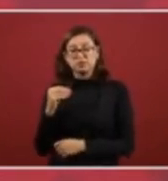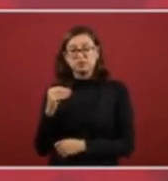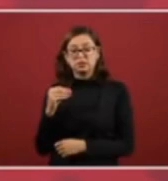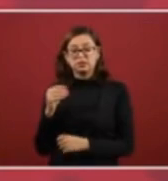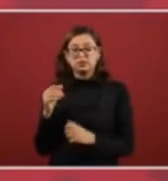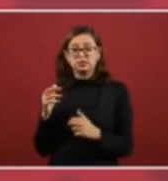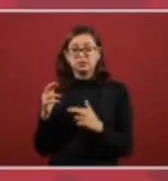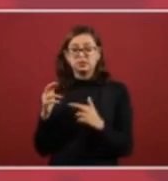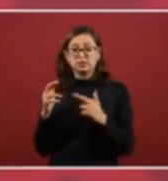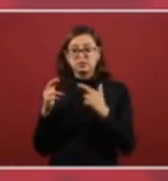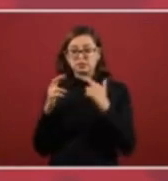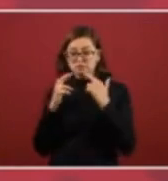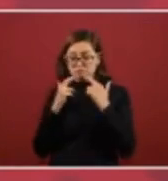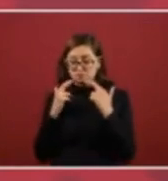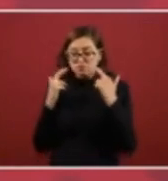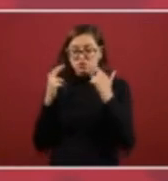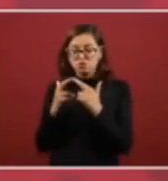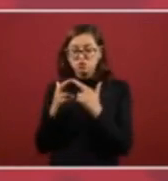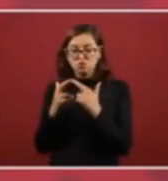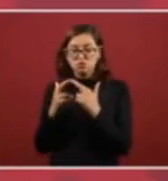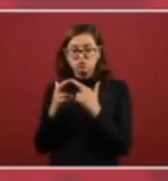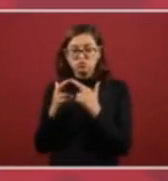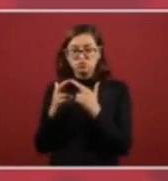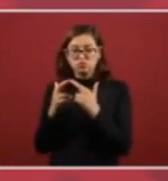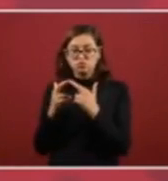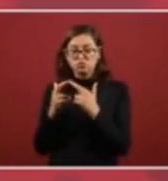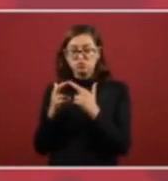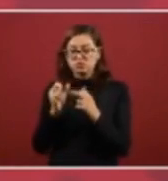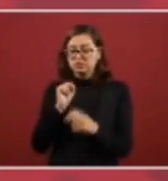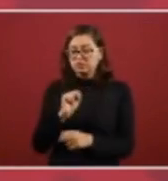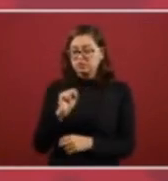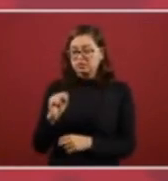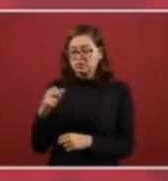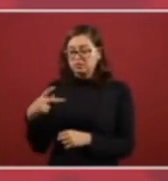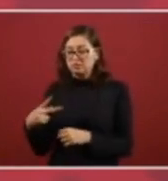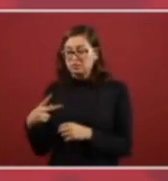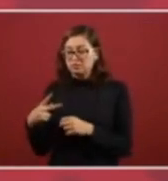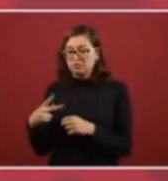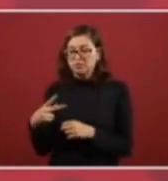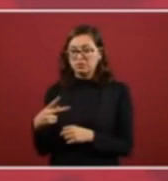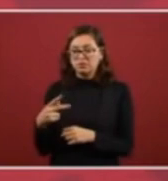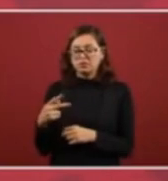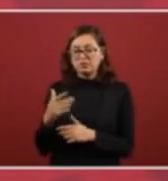we're going to have a security reunion